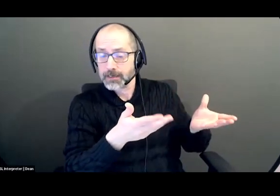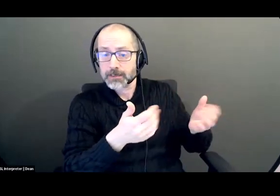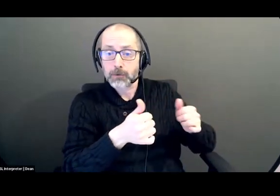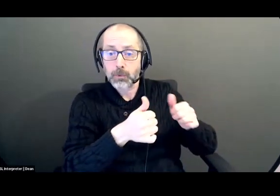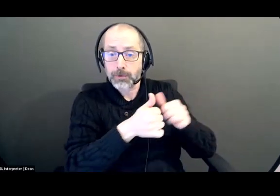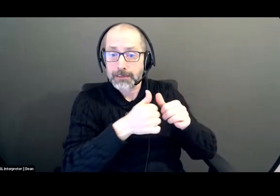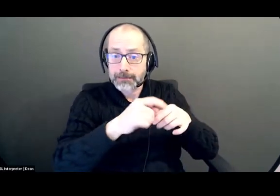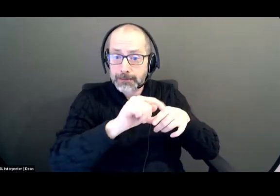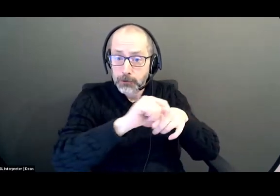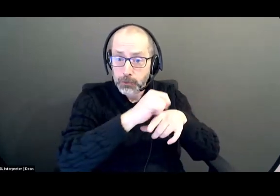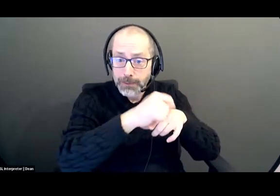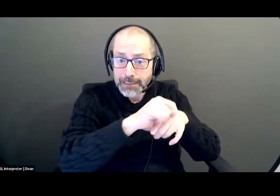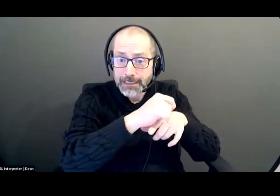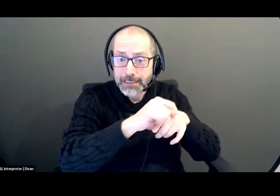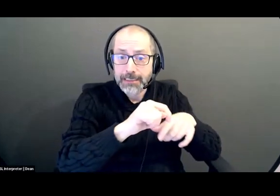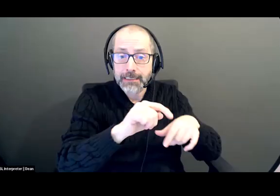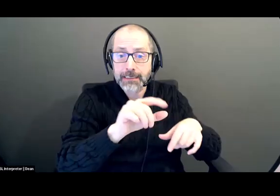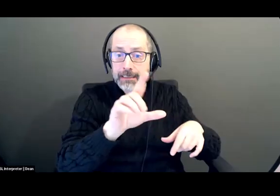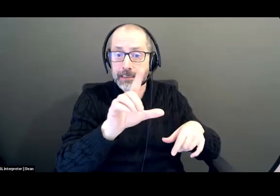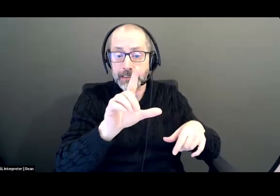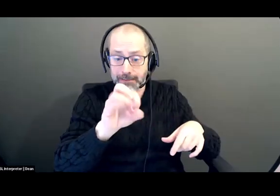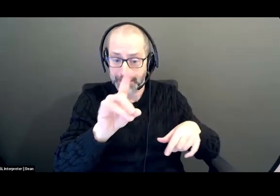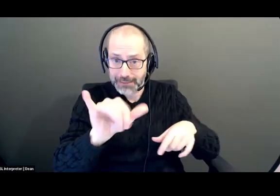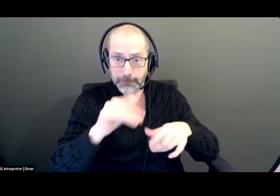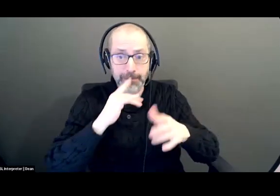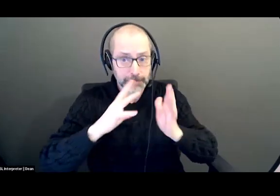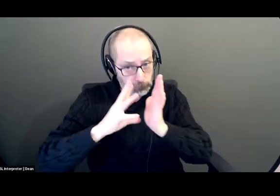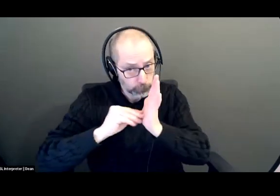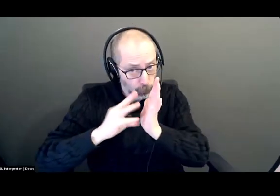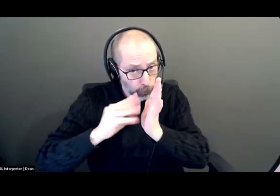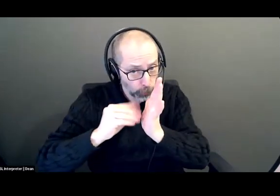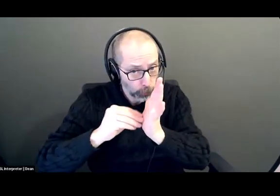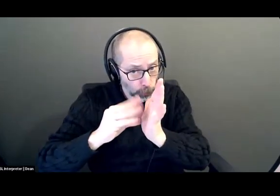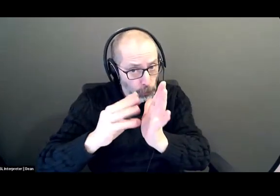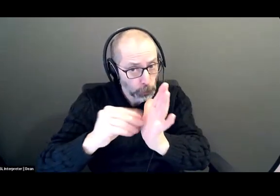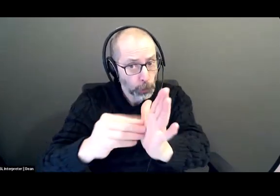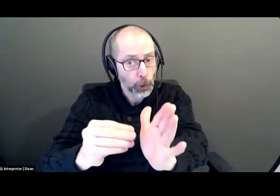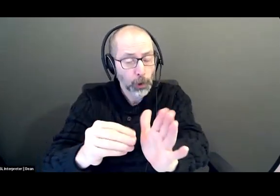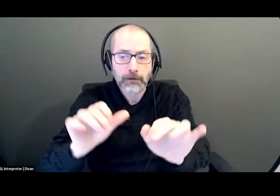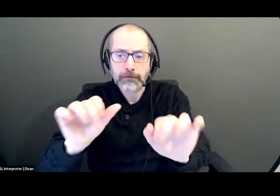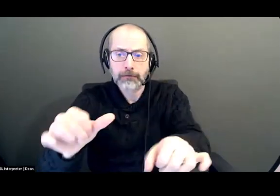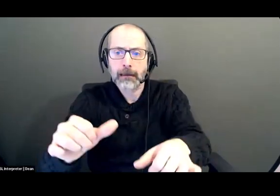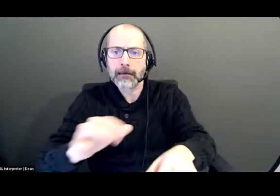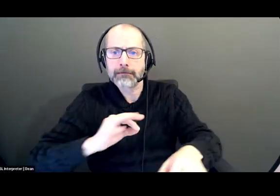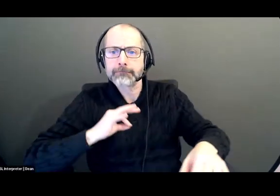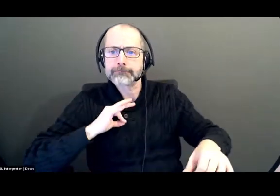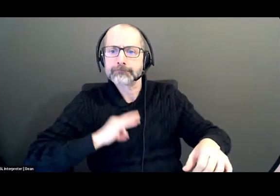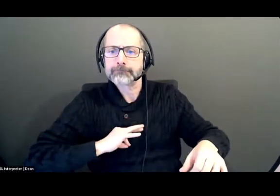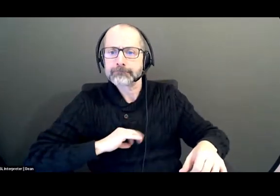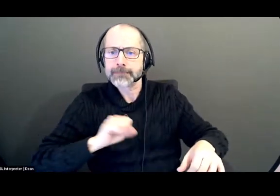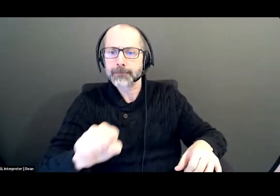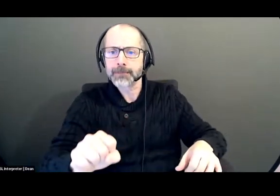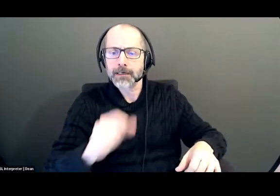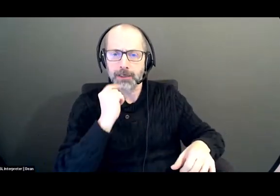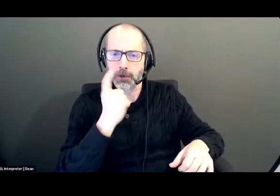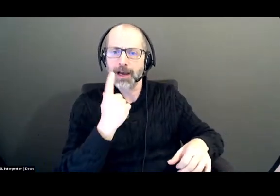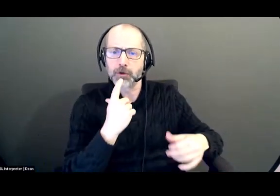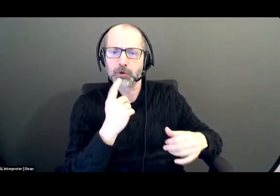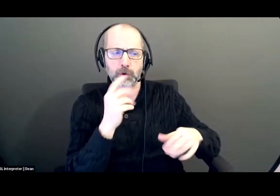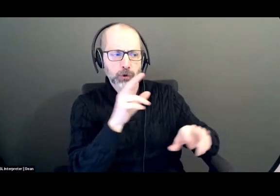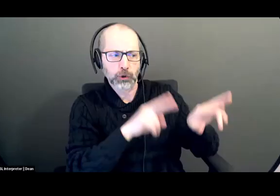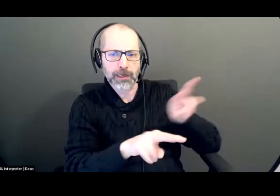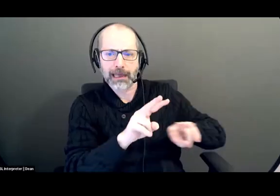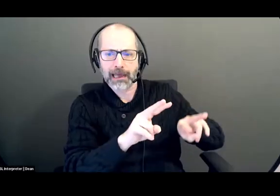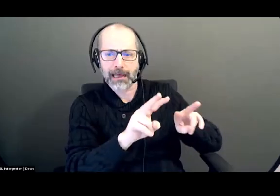It's one in so often, but trust is huge, and that's where the big barrier is at first. You